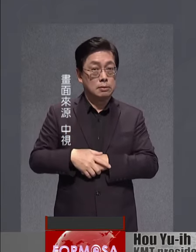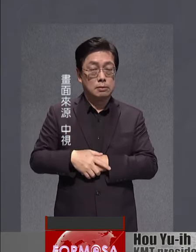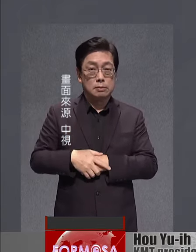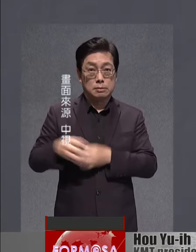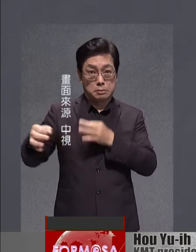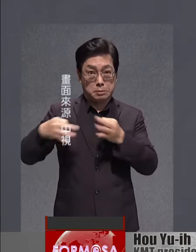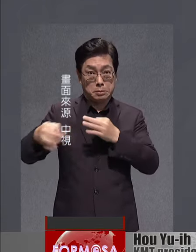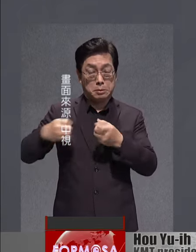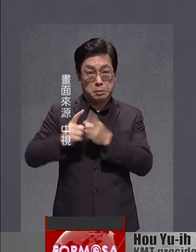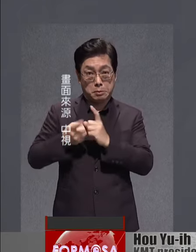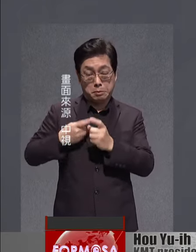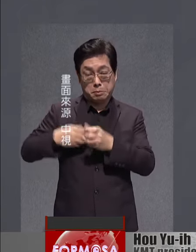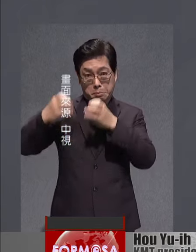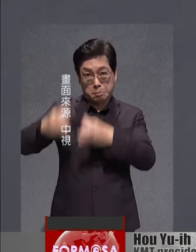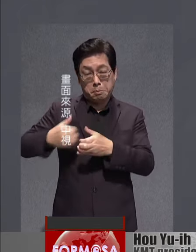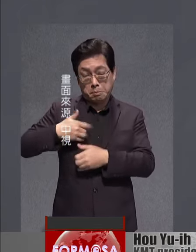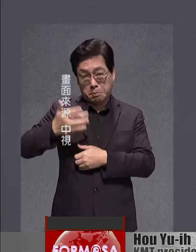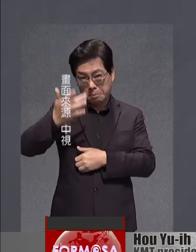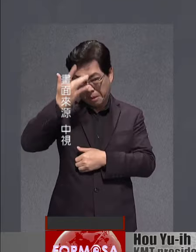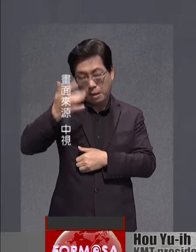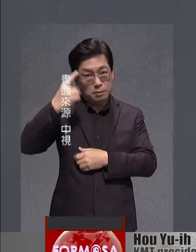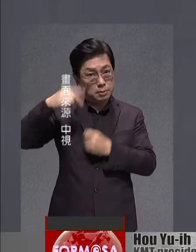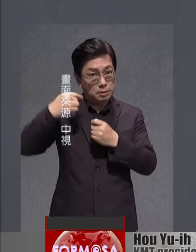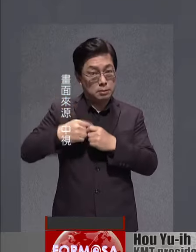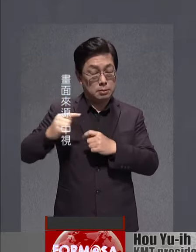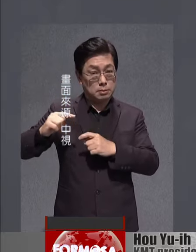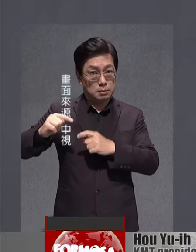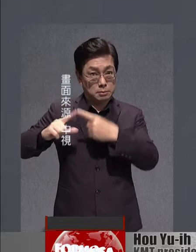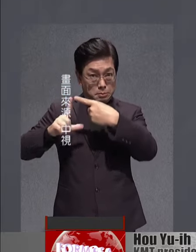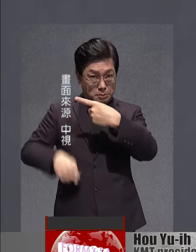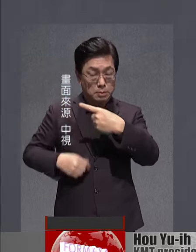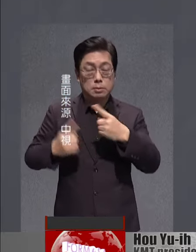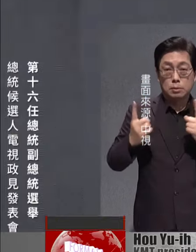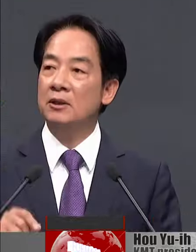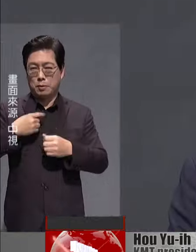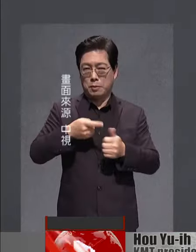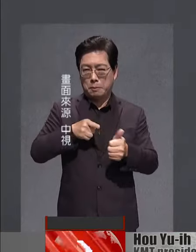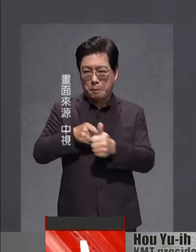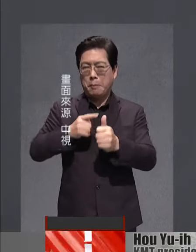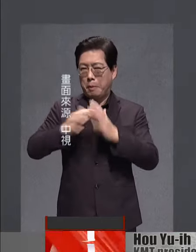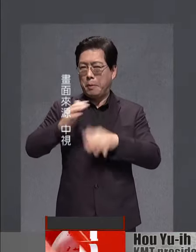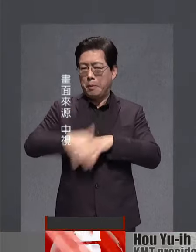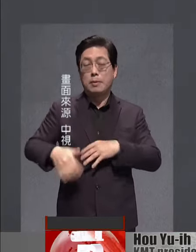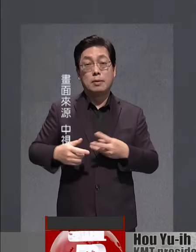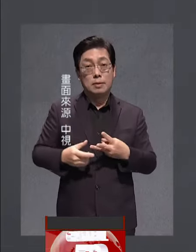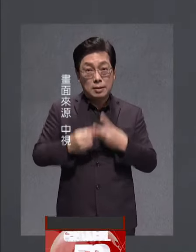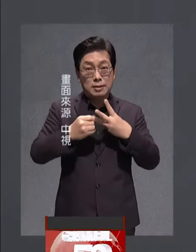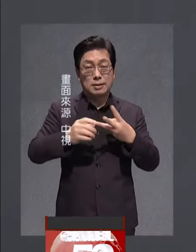anywhere between 2% and 10%. I will definitely talk to them about this.